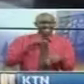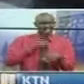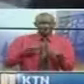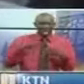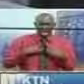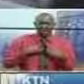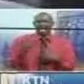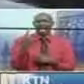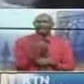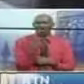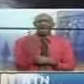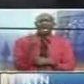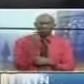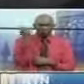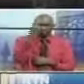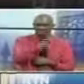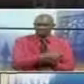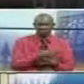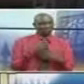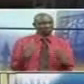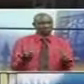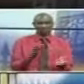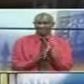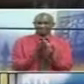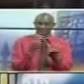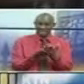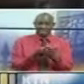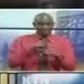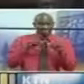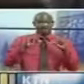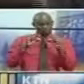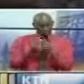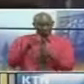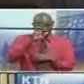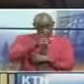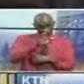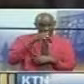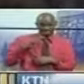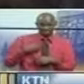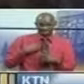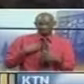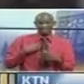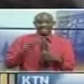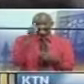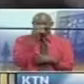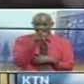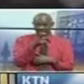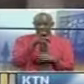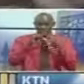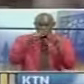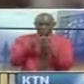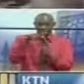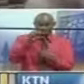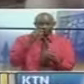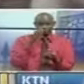an idle day and little money. But a group of retirees in Nyeri County are changing the trend. The group, though in